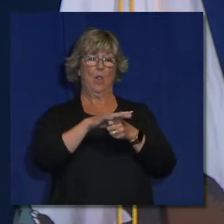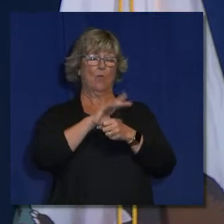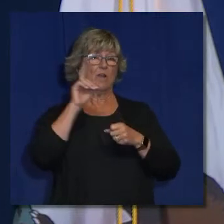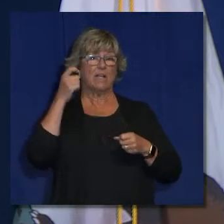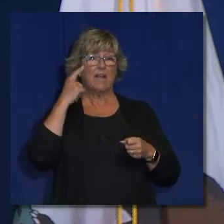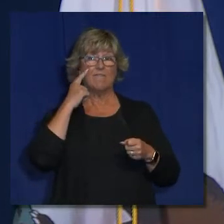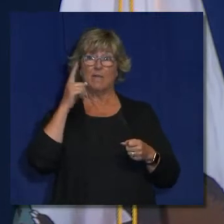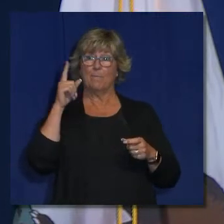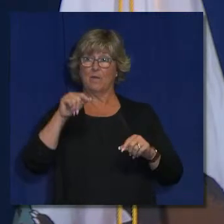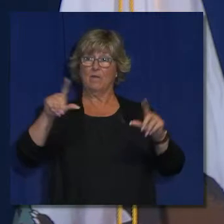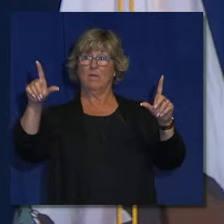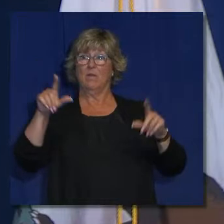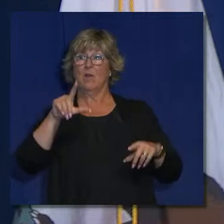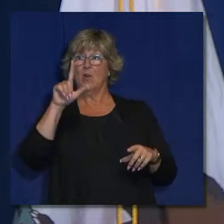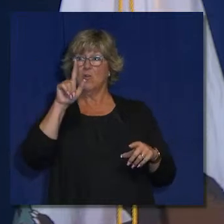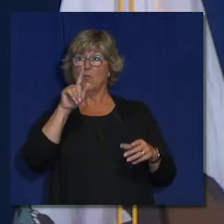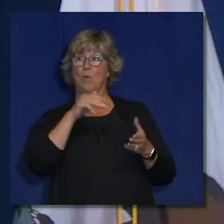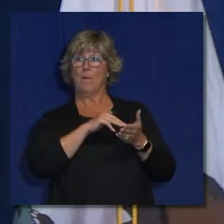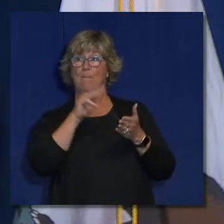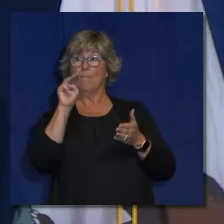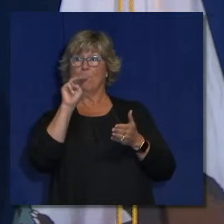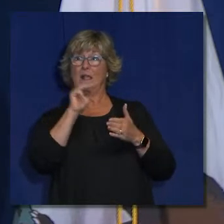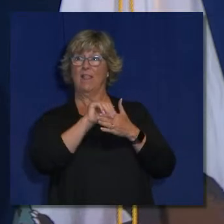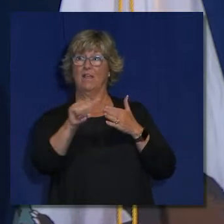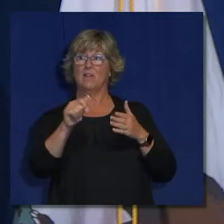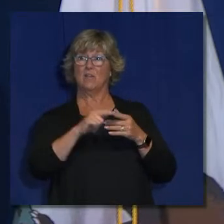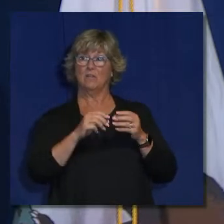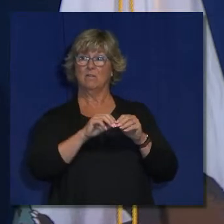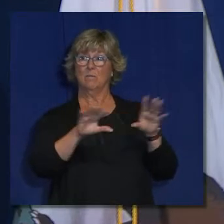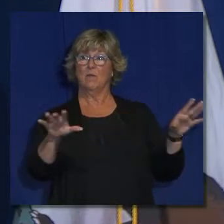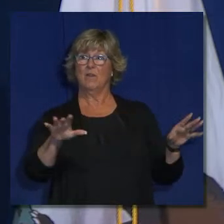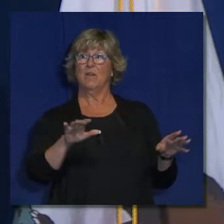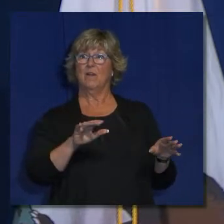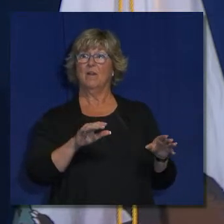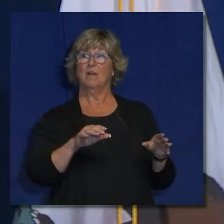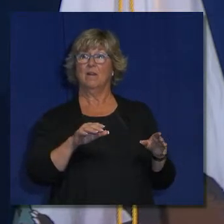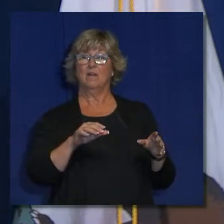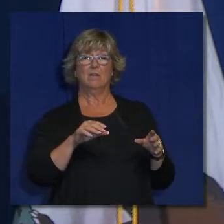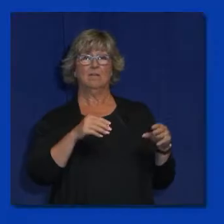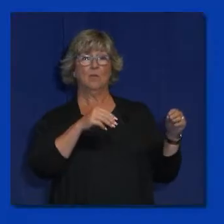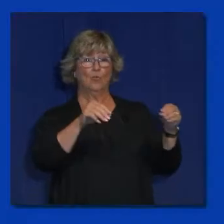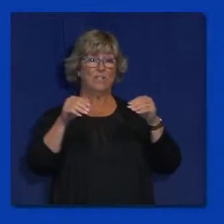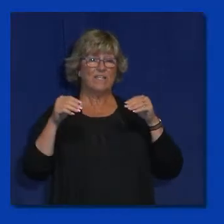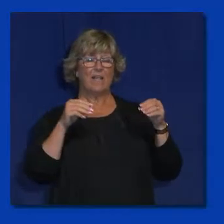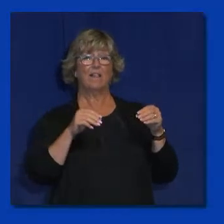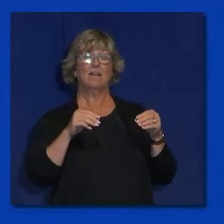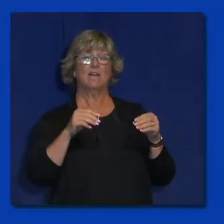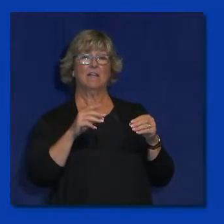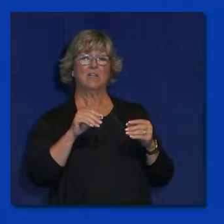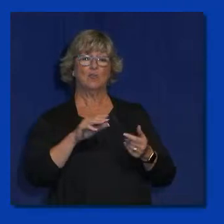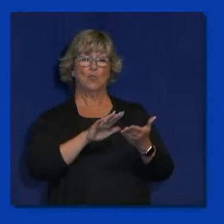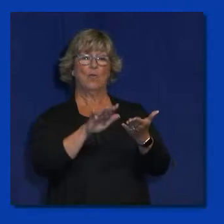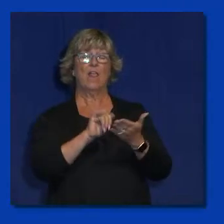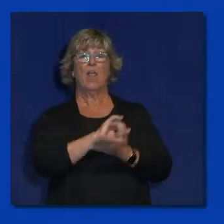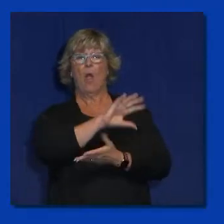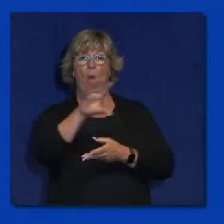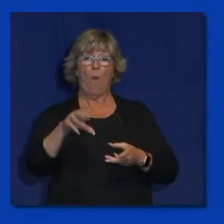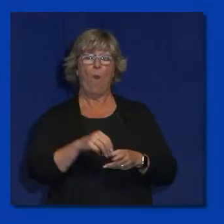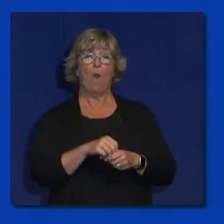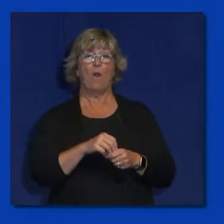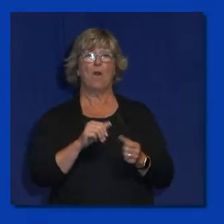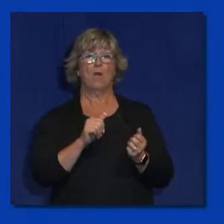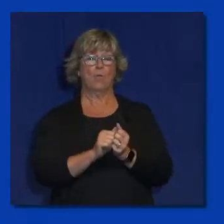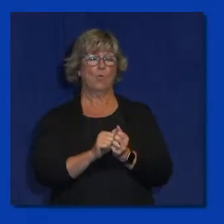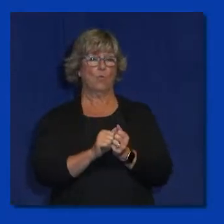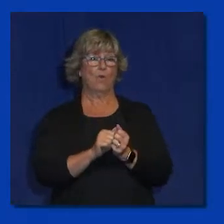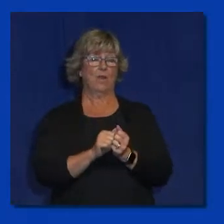a slide here, $21 million specifically to expand retail operations and to address some of those issues, all with an eye in